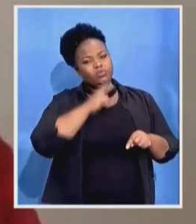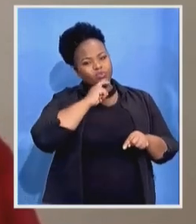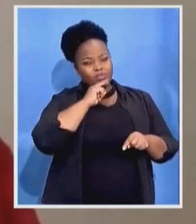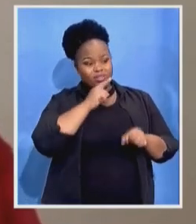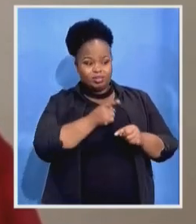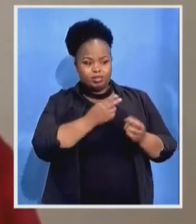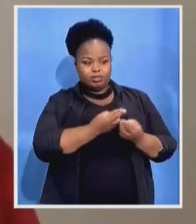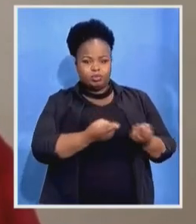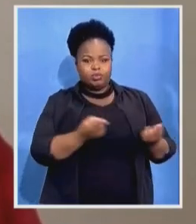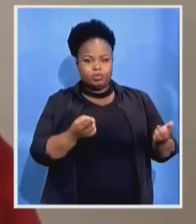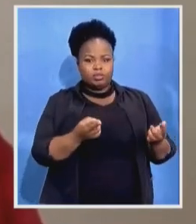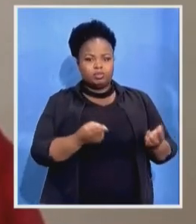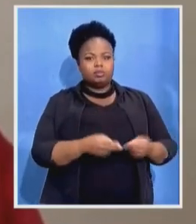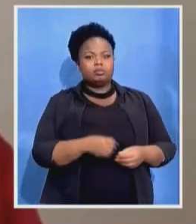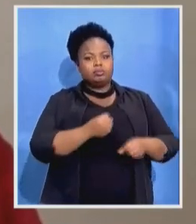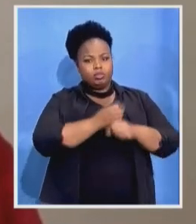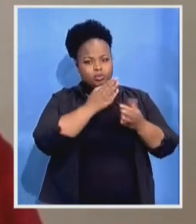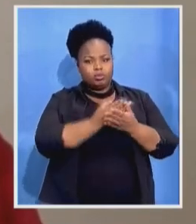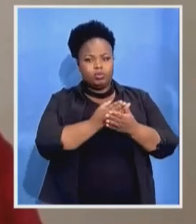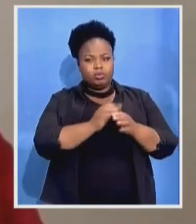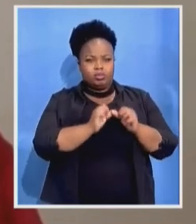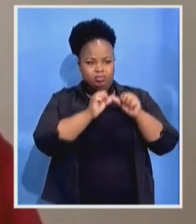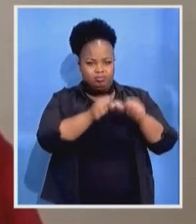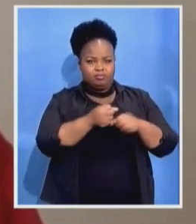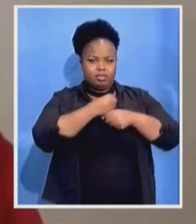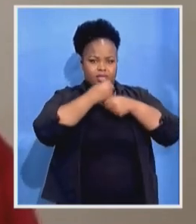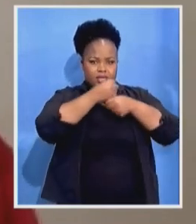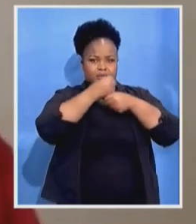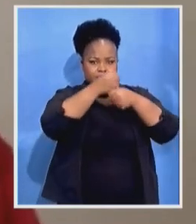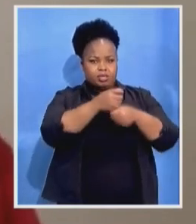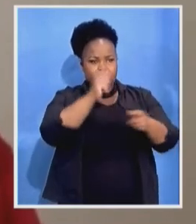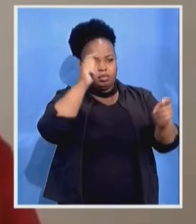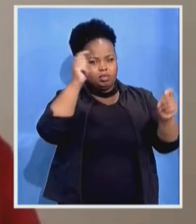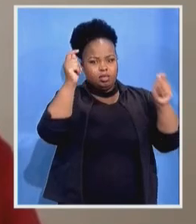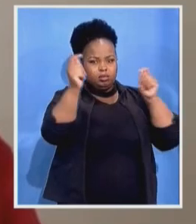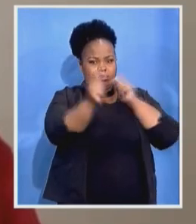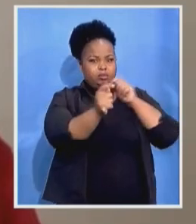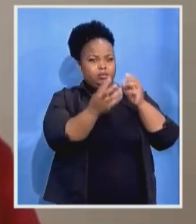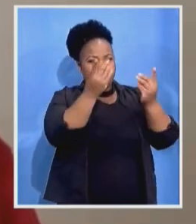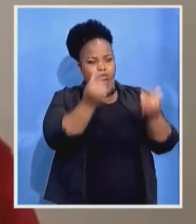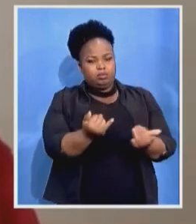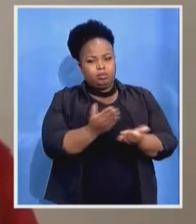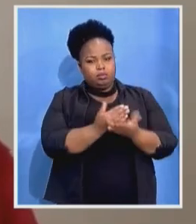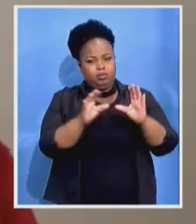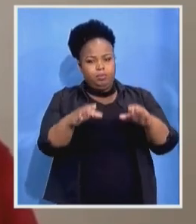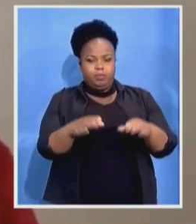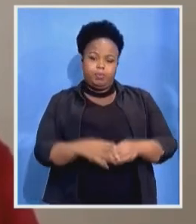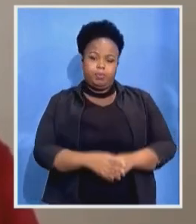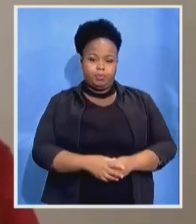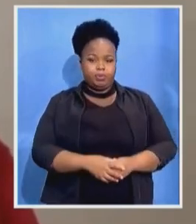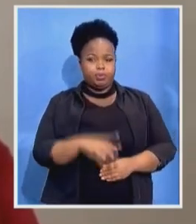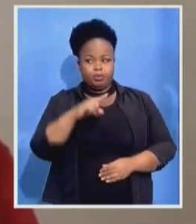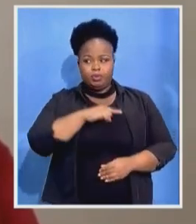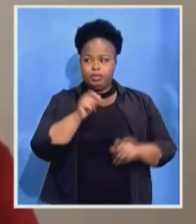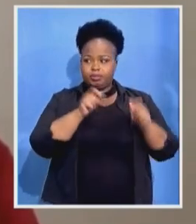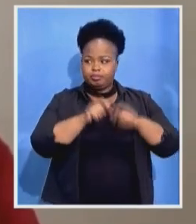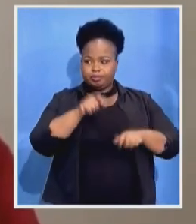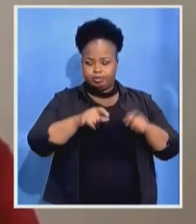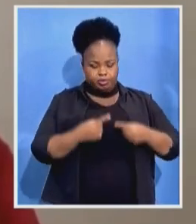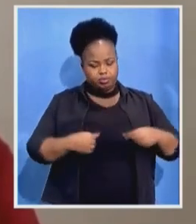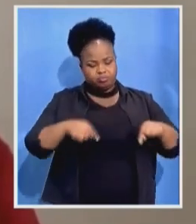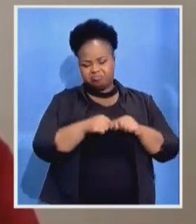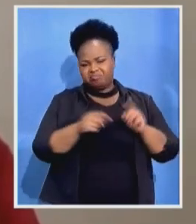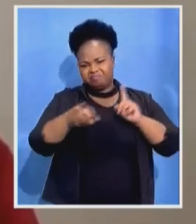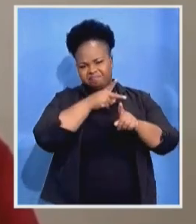our campaign on the transformation of the financial sector, so that our people continue not to be victims of the credit bureau,